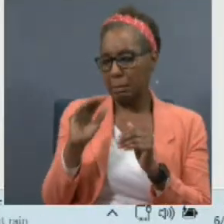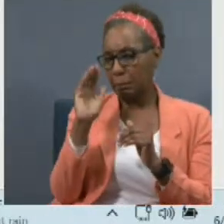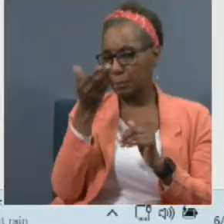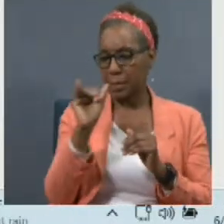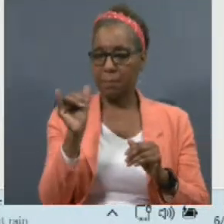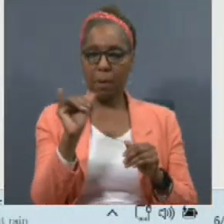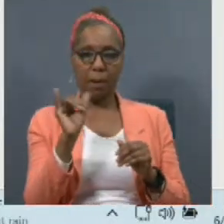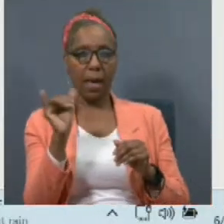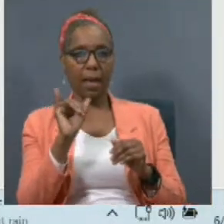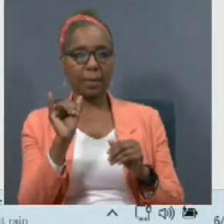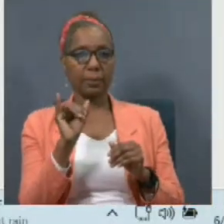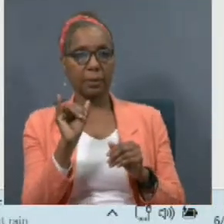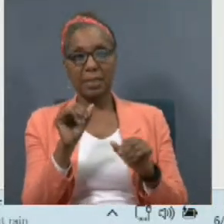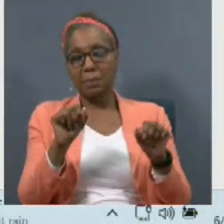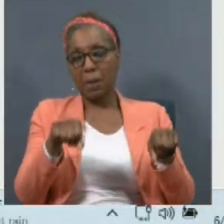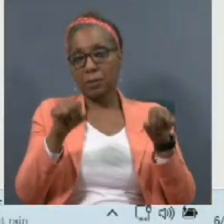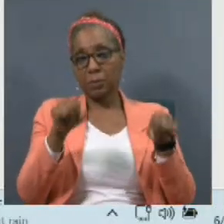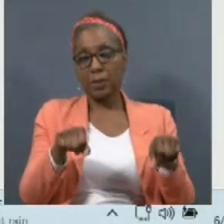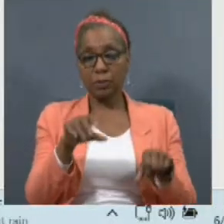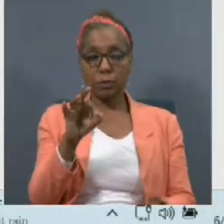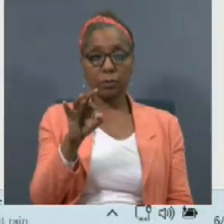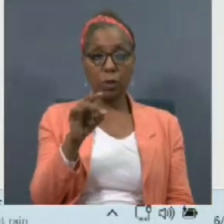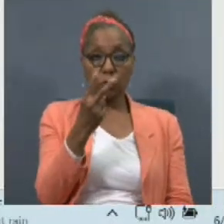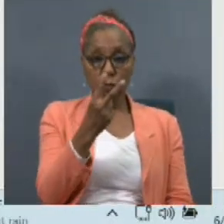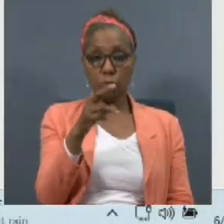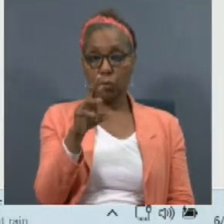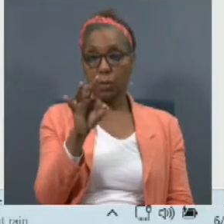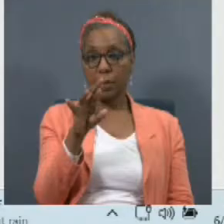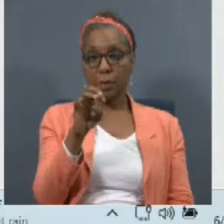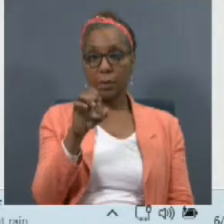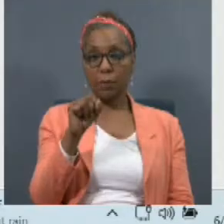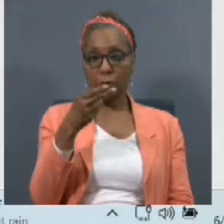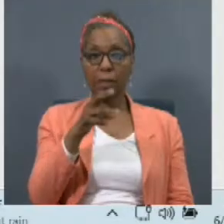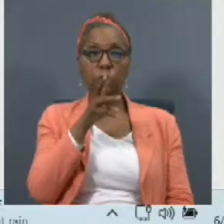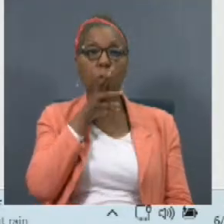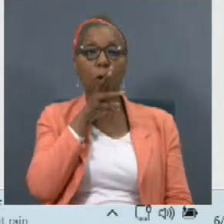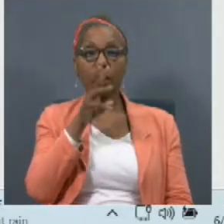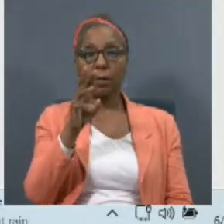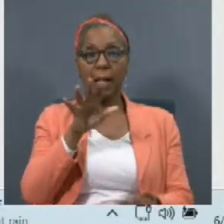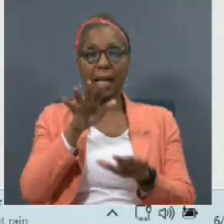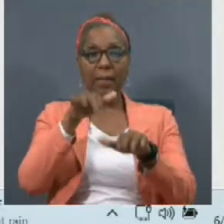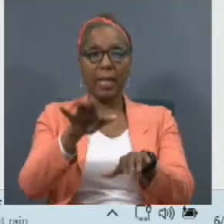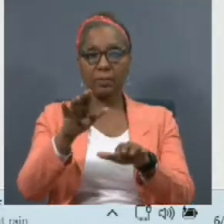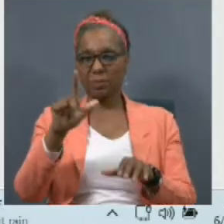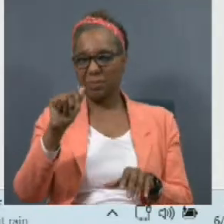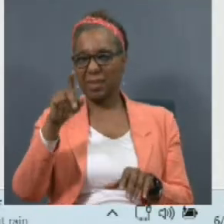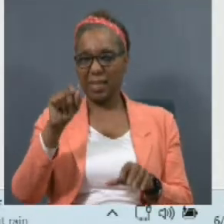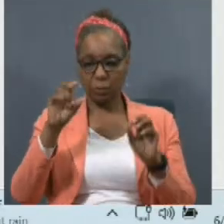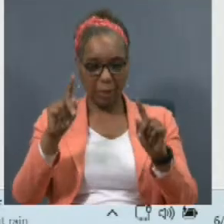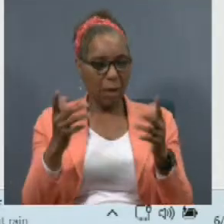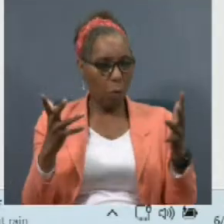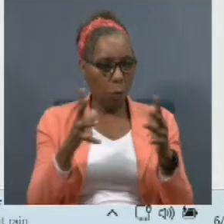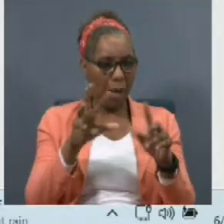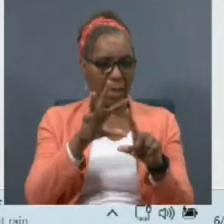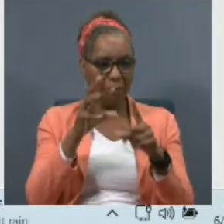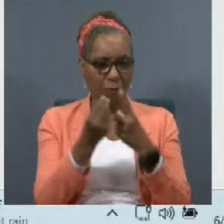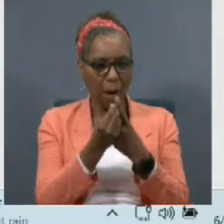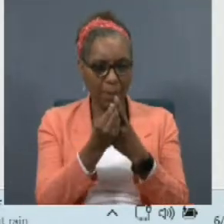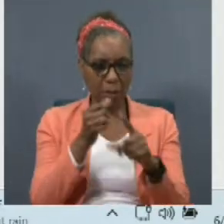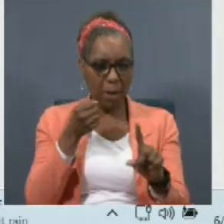be likely two freshwater lakes. What environmental impact studies have been done